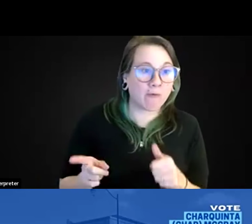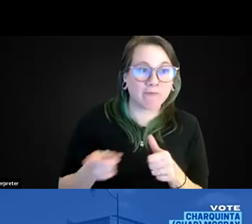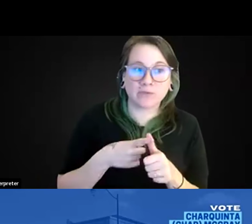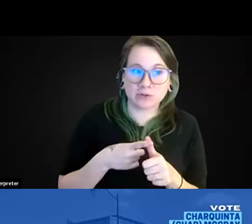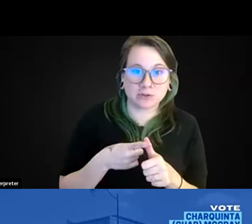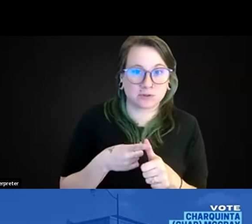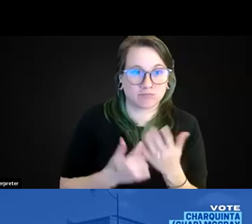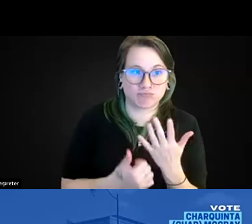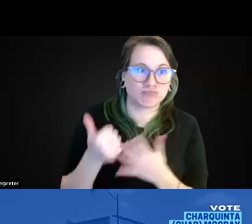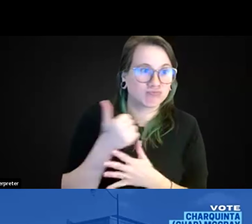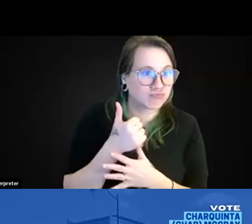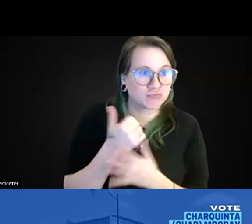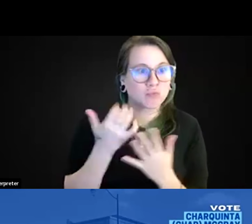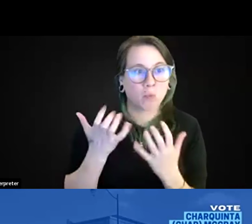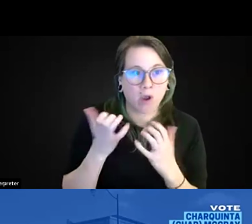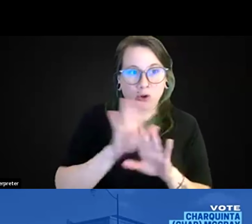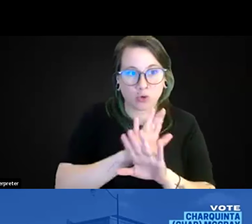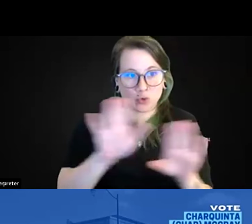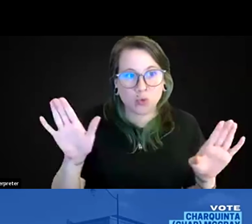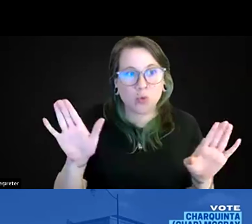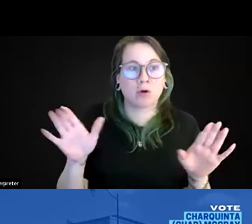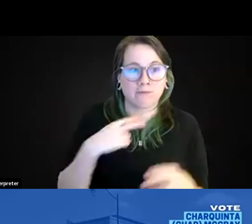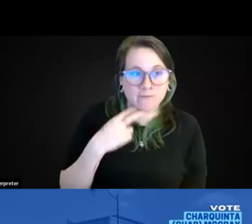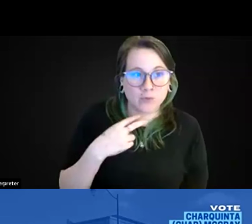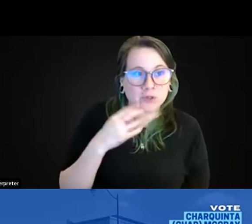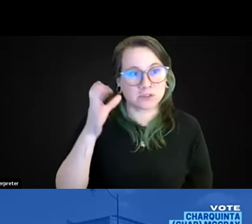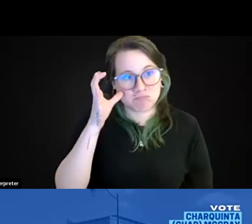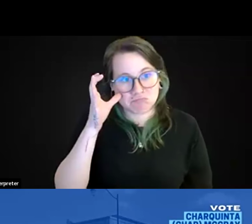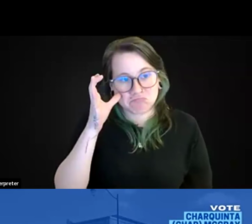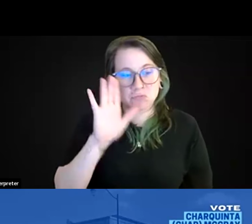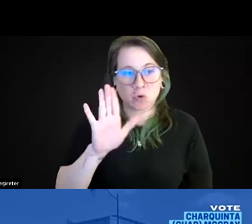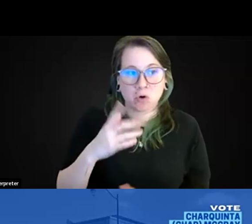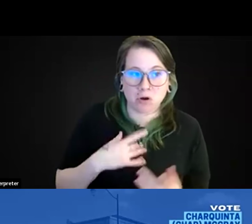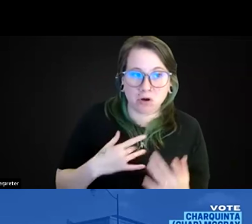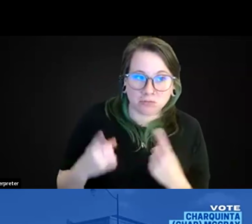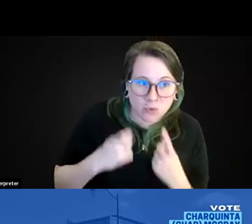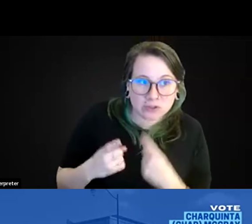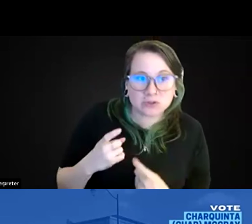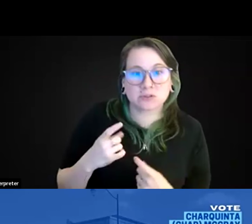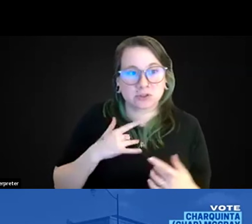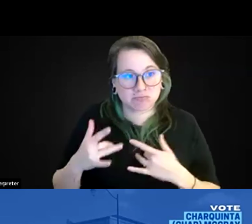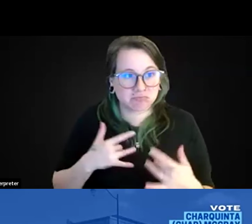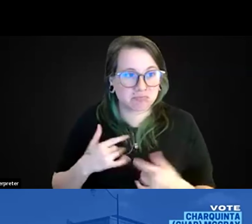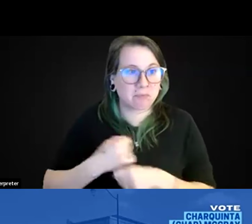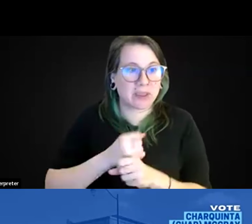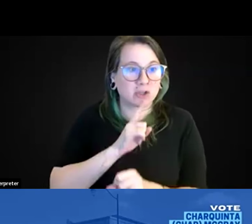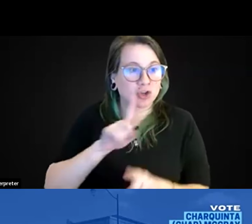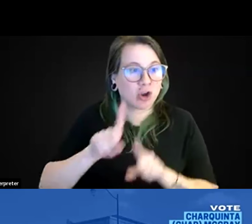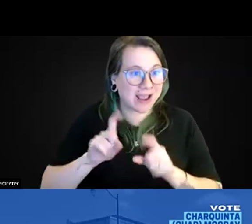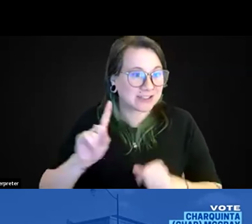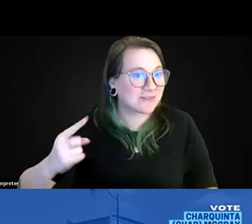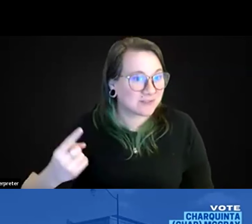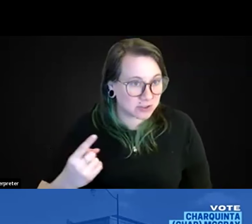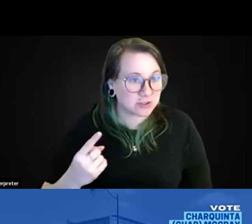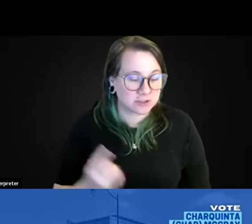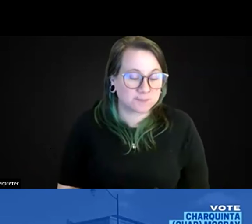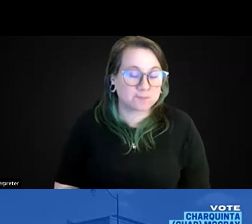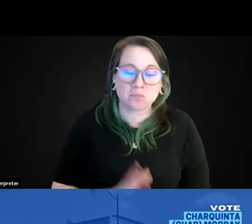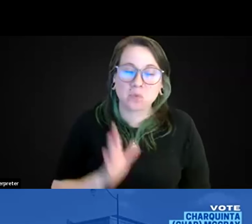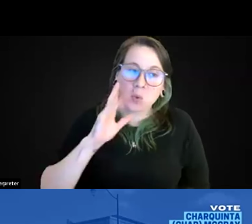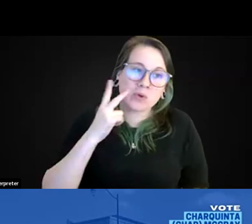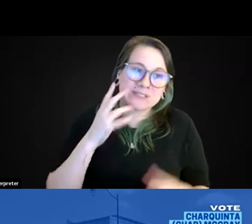like, that's what we want to hear. You know, a lot of these questions, we're taking your questions, we're making sure they're asked first. So you'll see